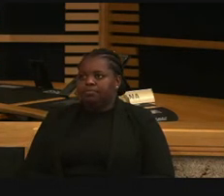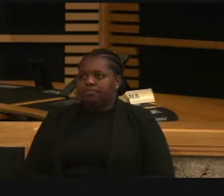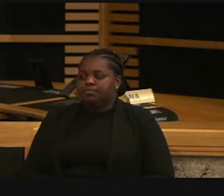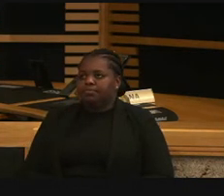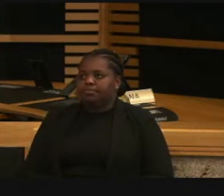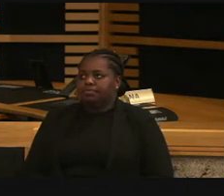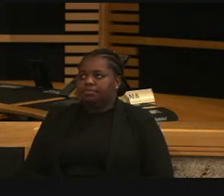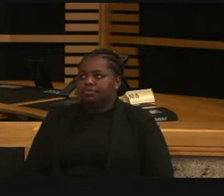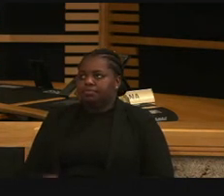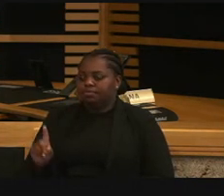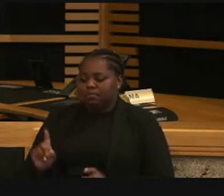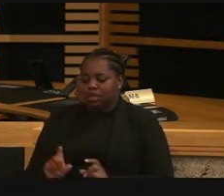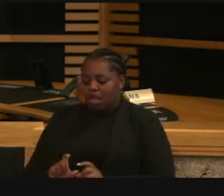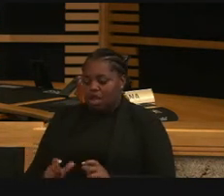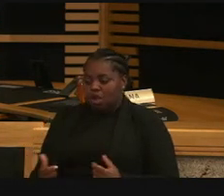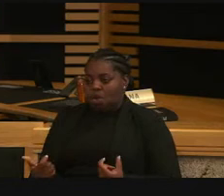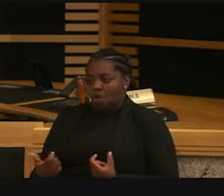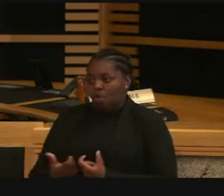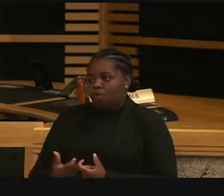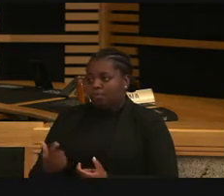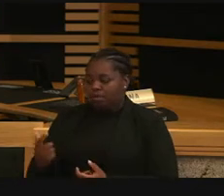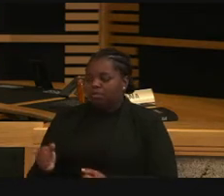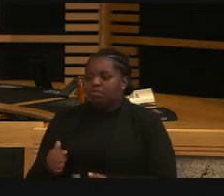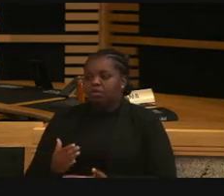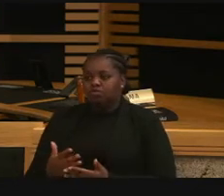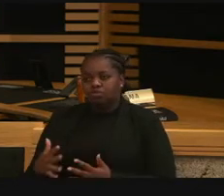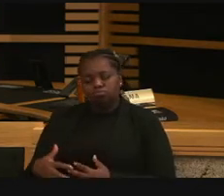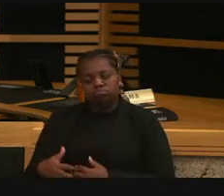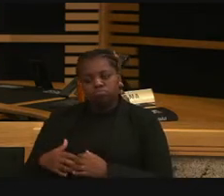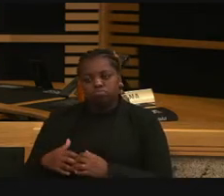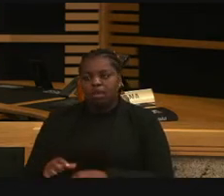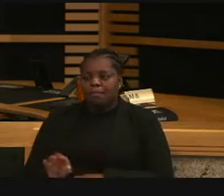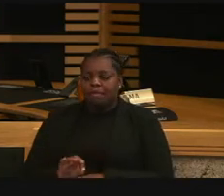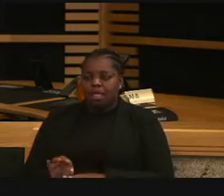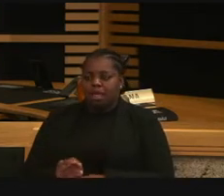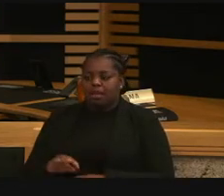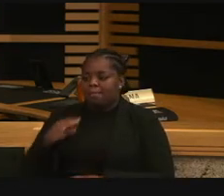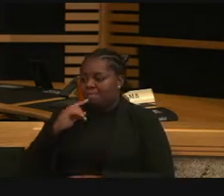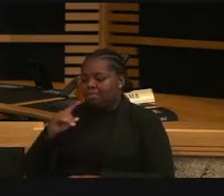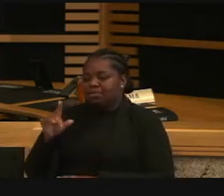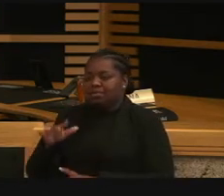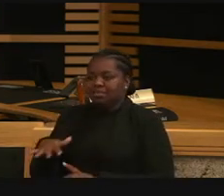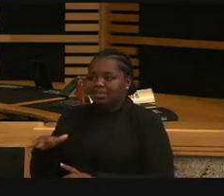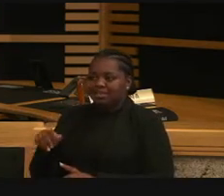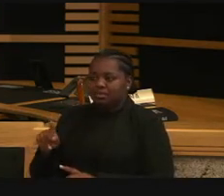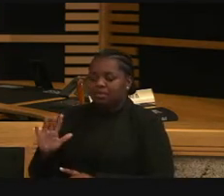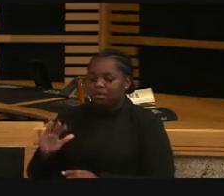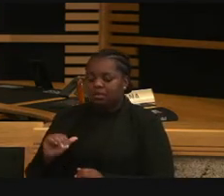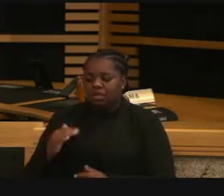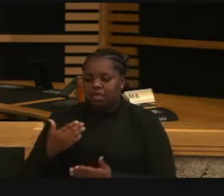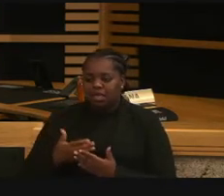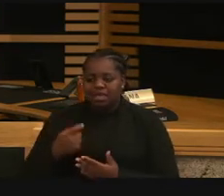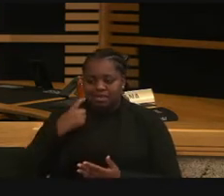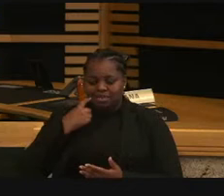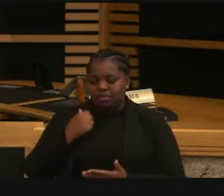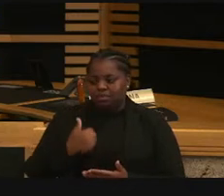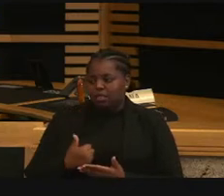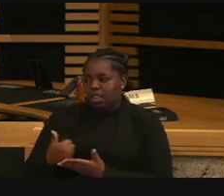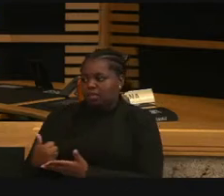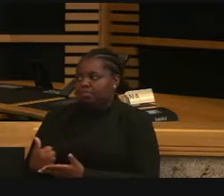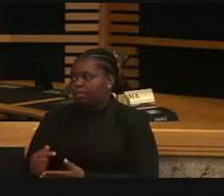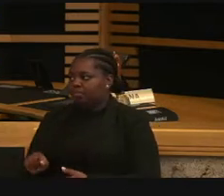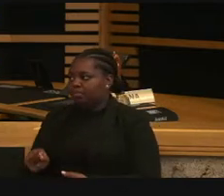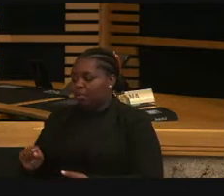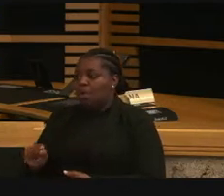the committee must be finished with a plan as to how the station will be assisted in the interim while